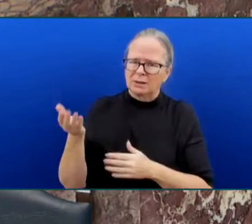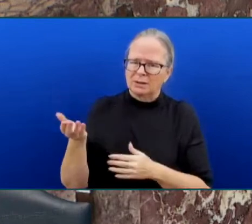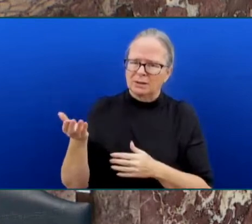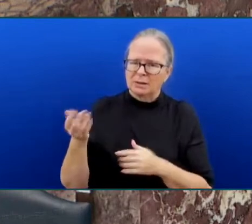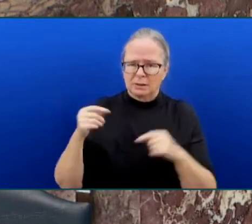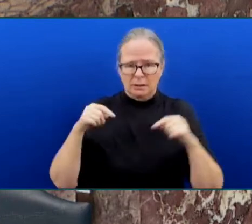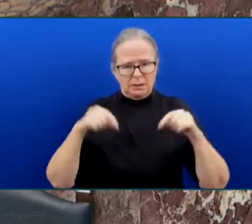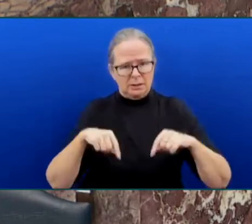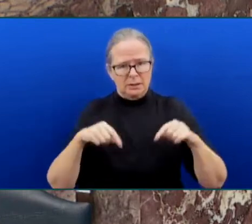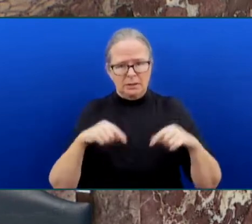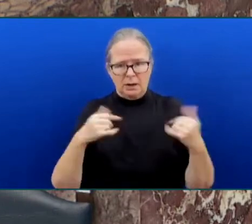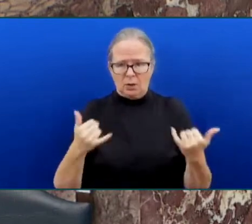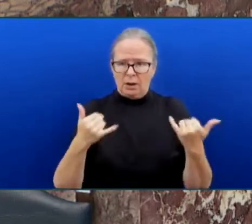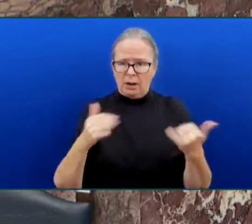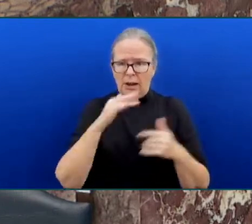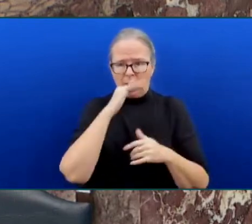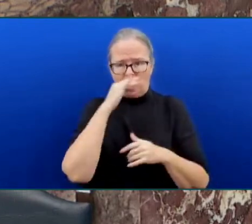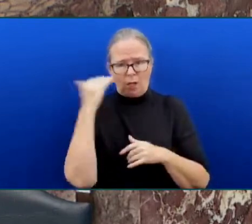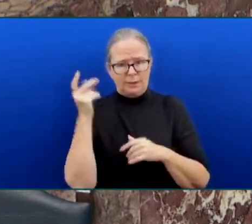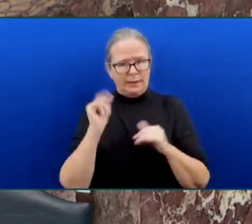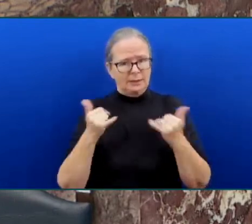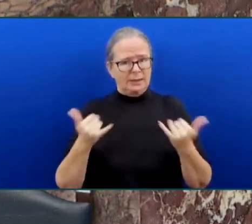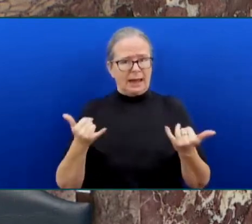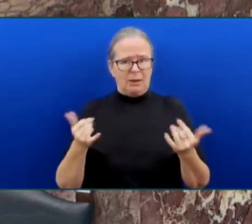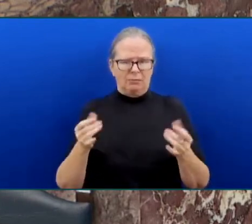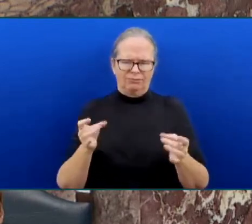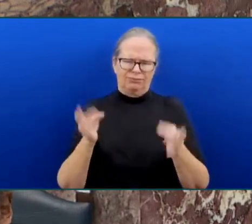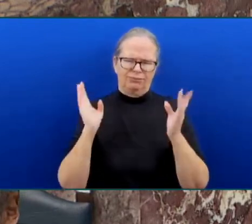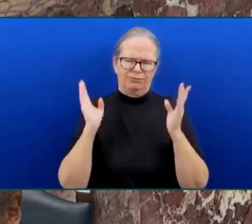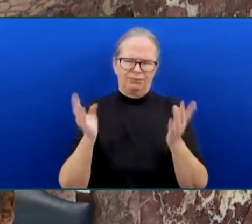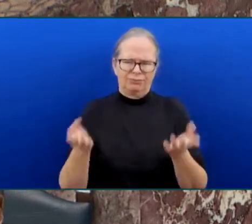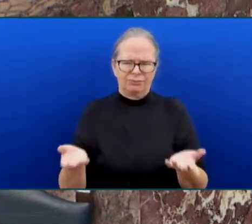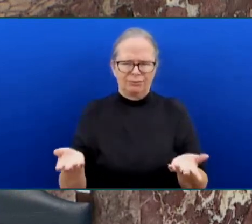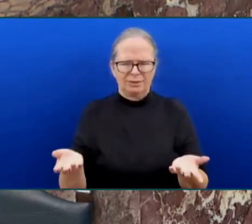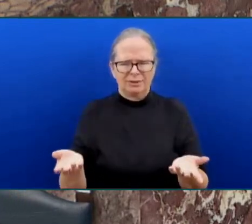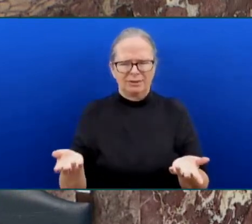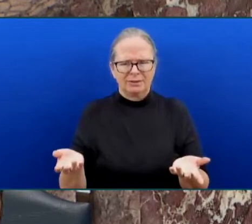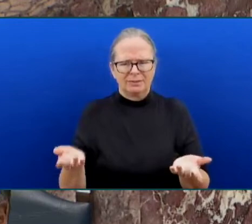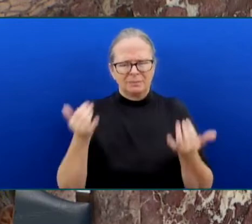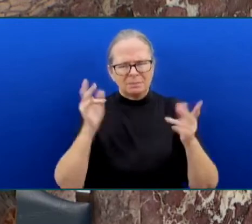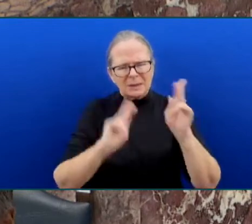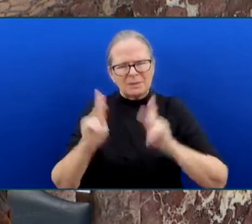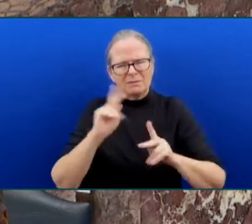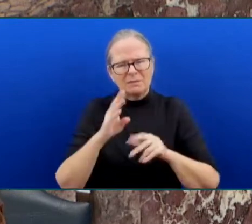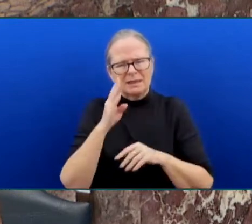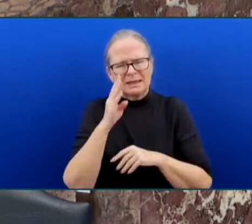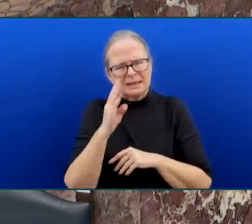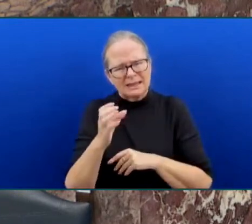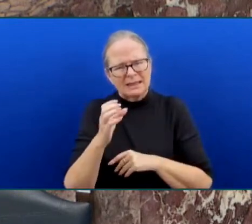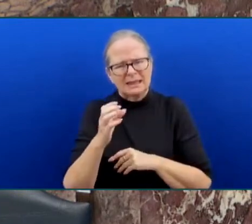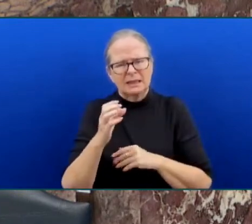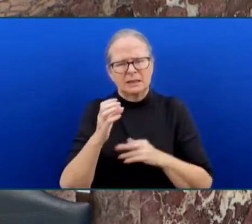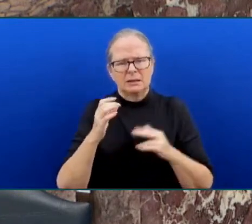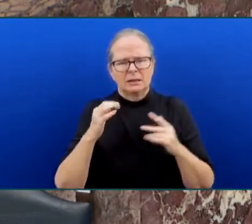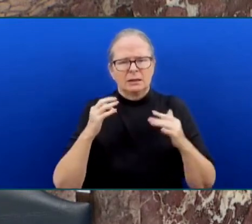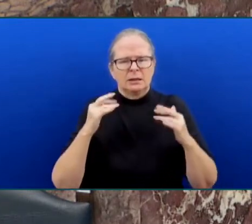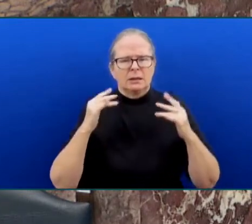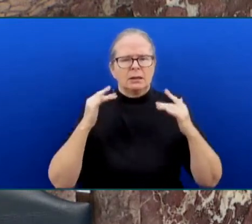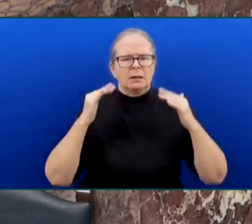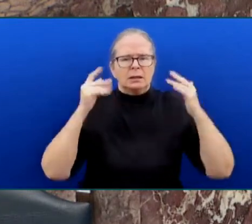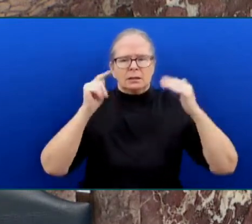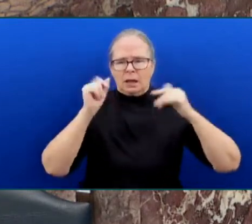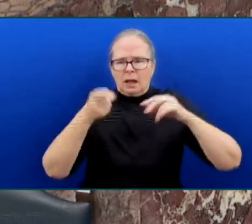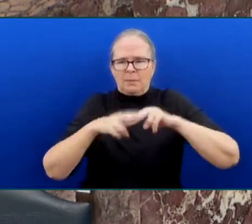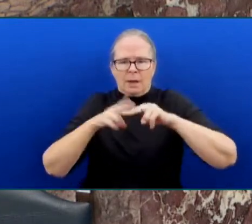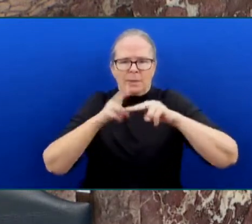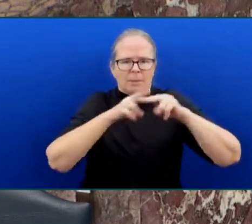Jeez. British Columbians are drowning in taxes from this NDP government. And while people in other provinces catch a break,